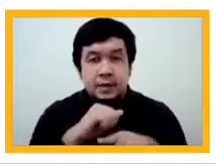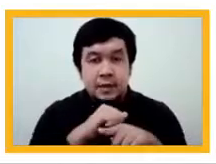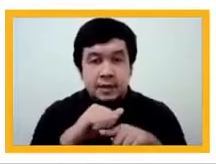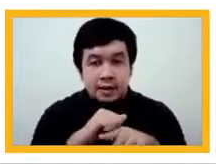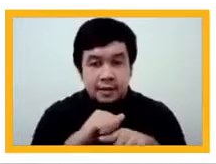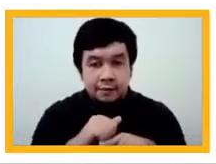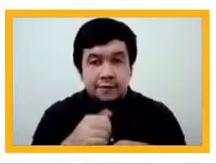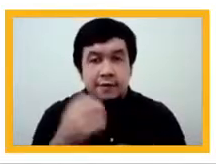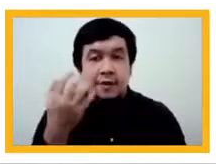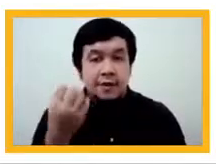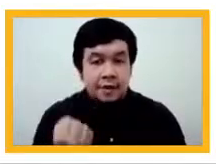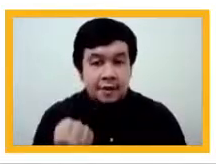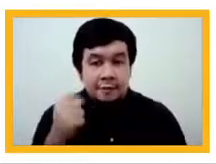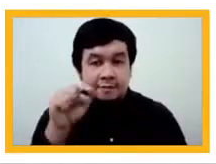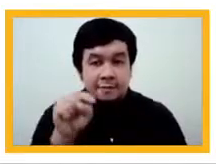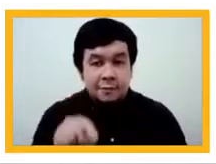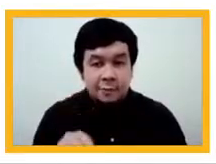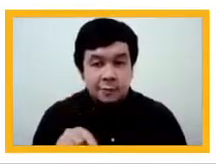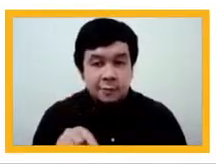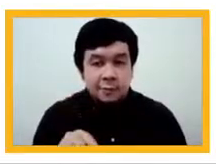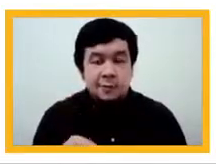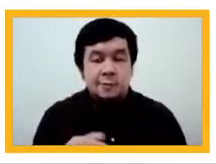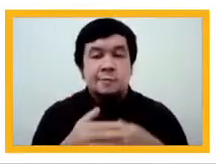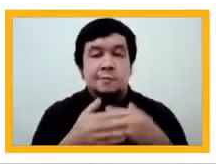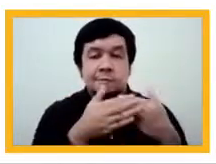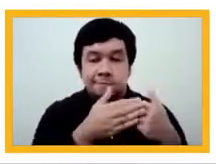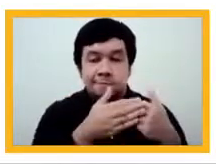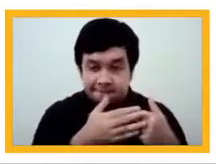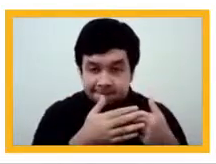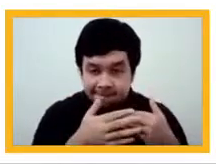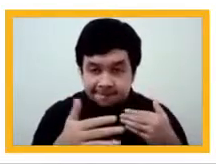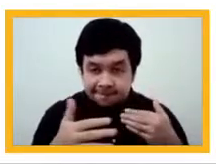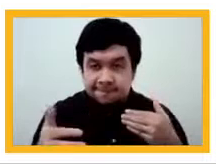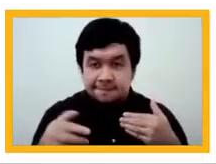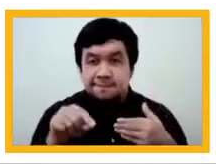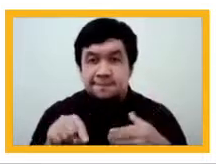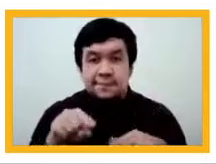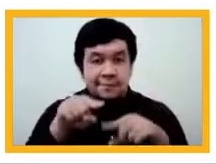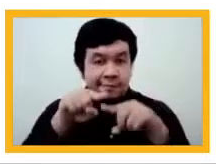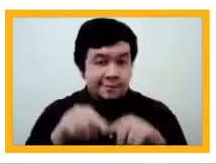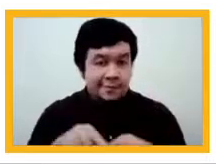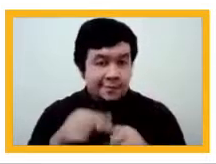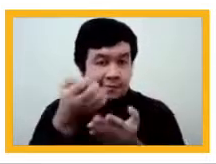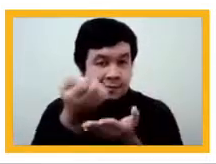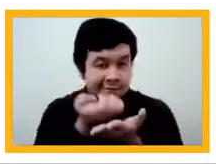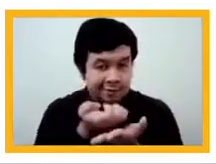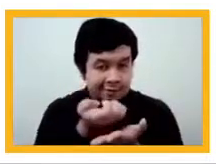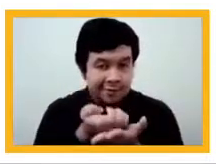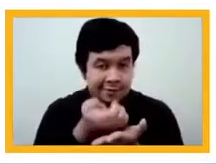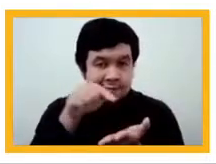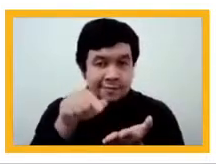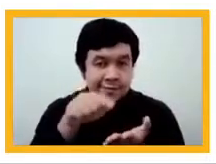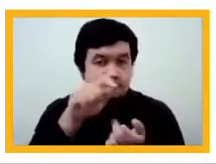time from a specific economic, culture, and the political background.